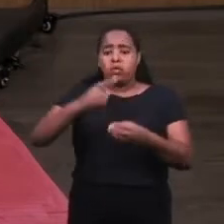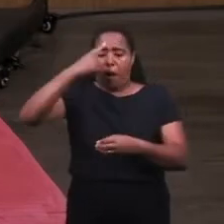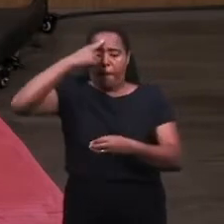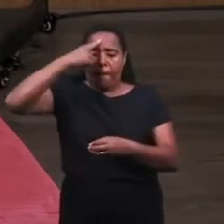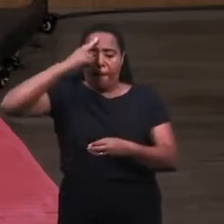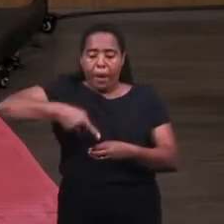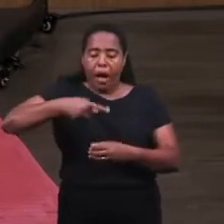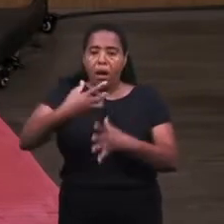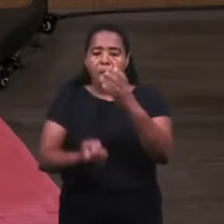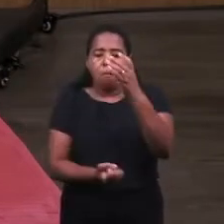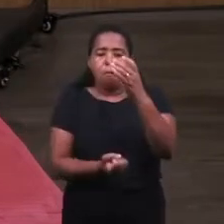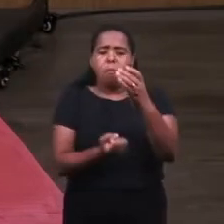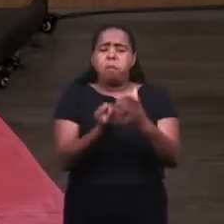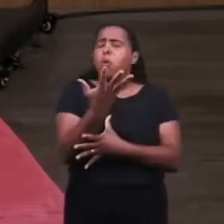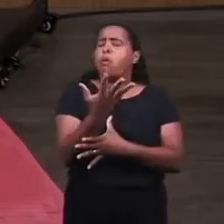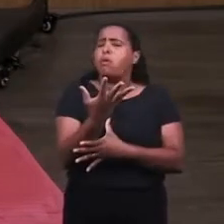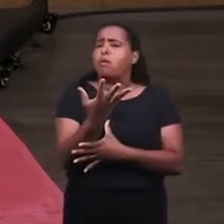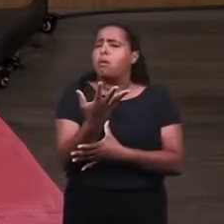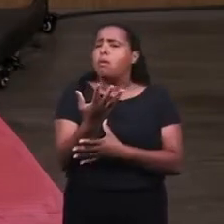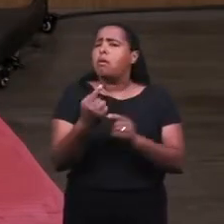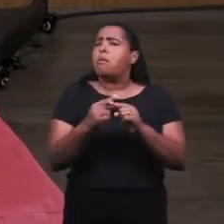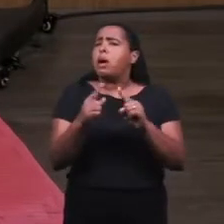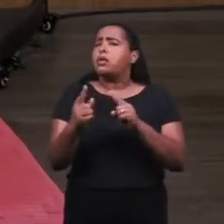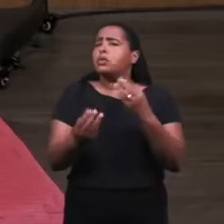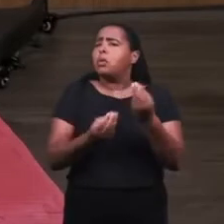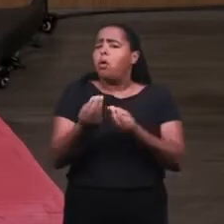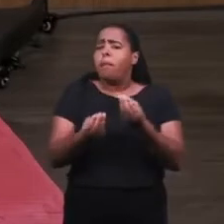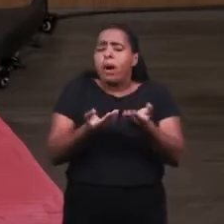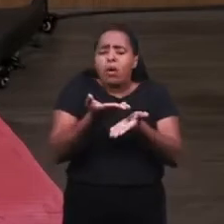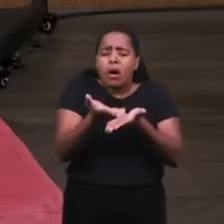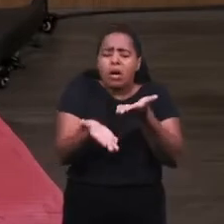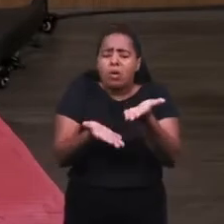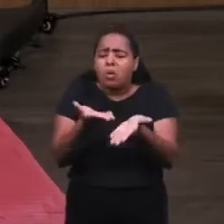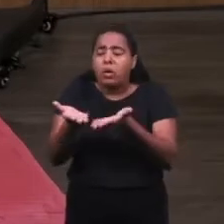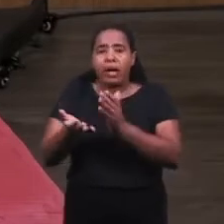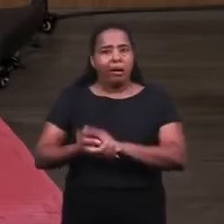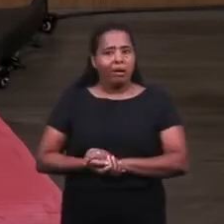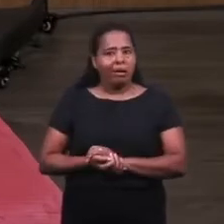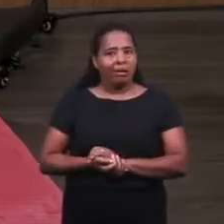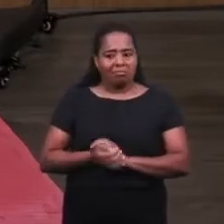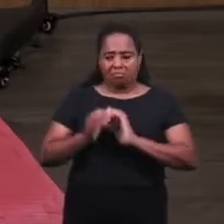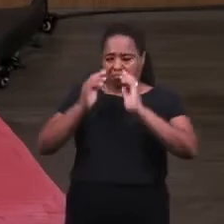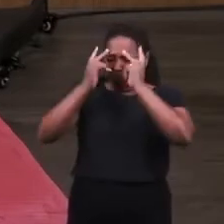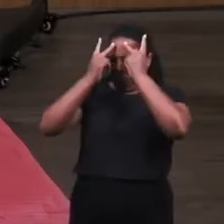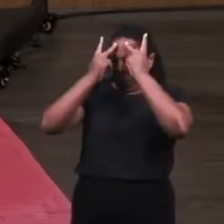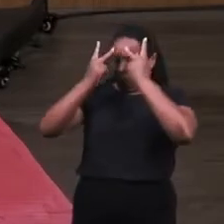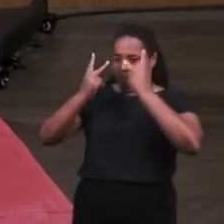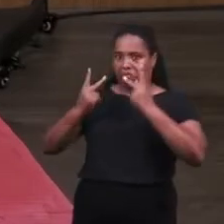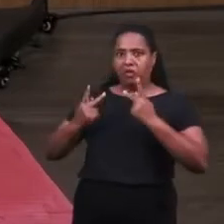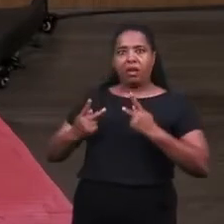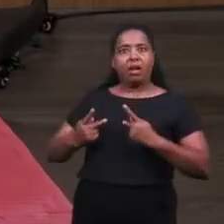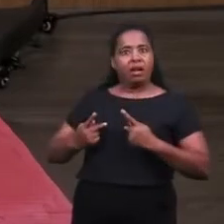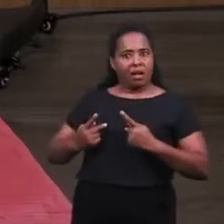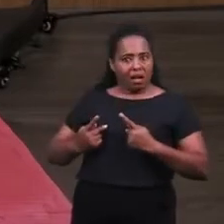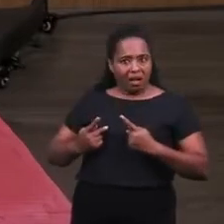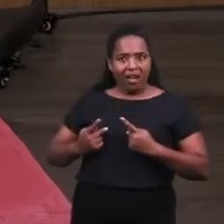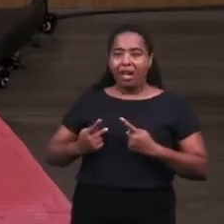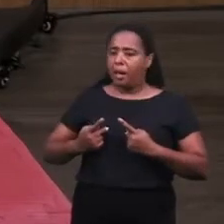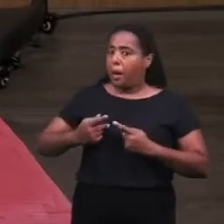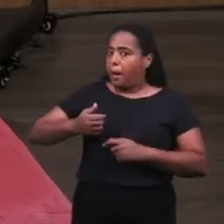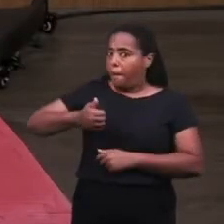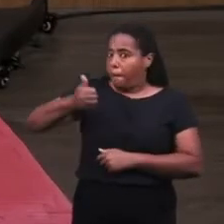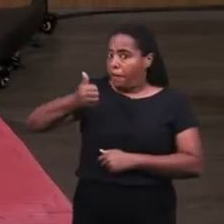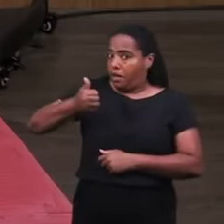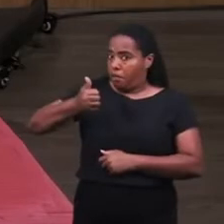who is going to take care of all of these things? Do you know who? Man.